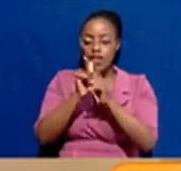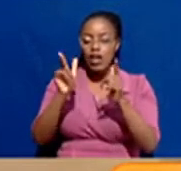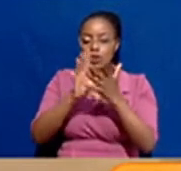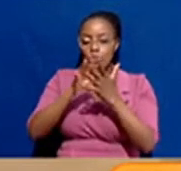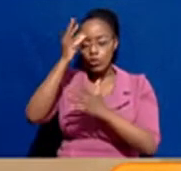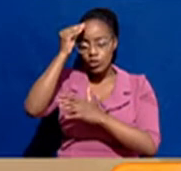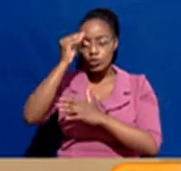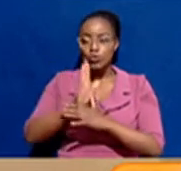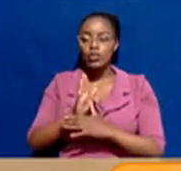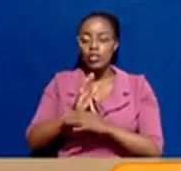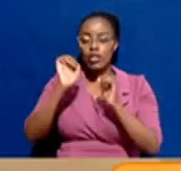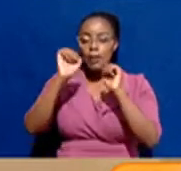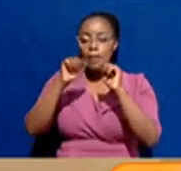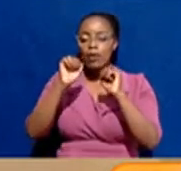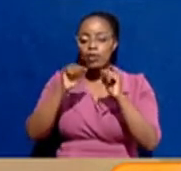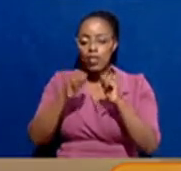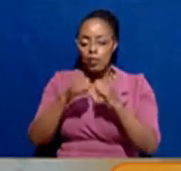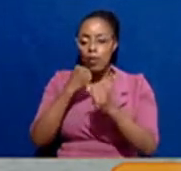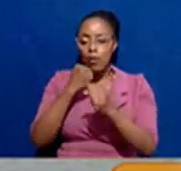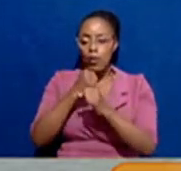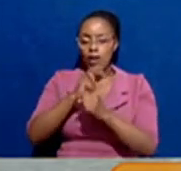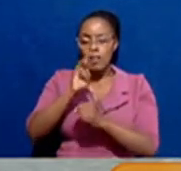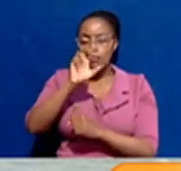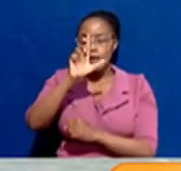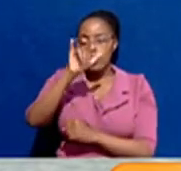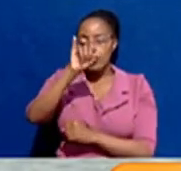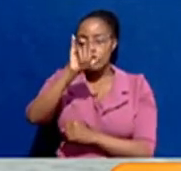and allowing the students to work in Malaysia.